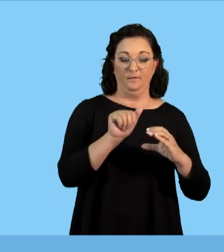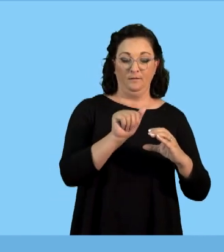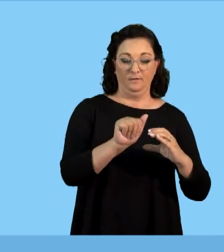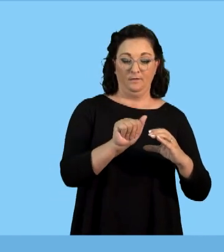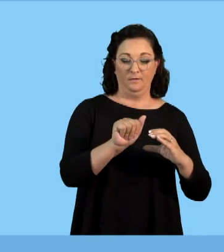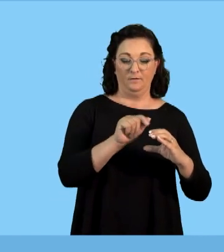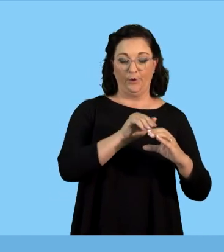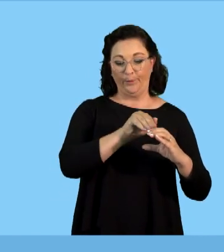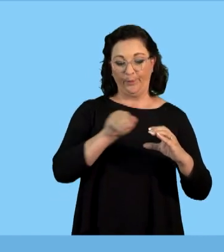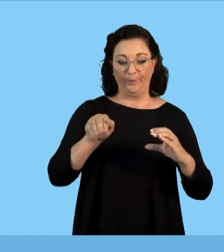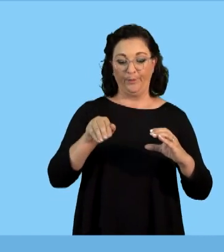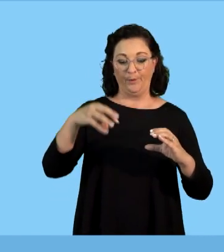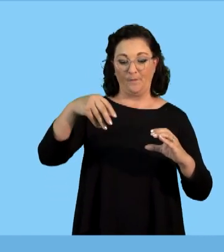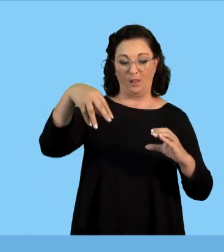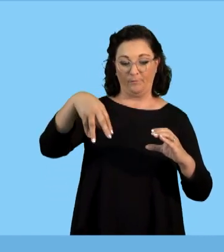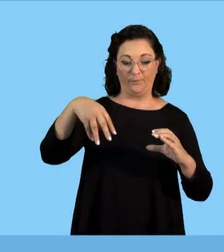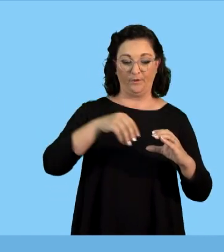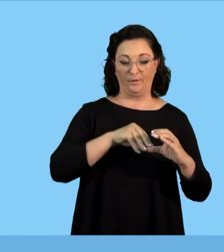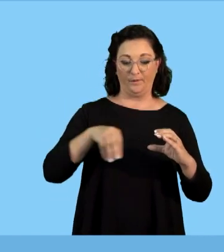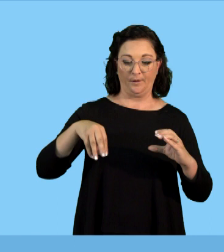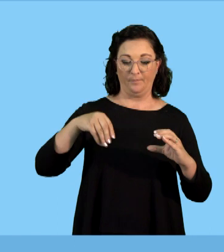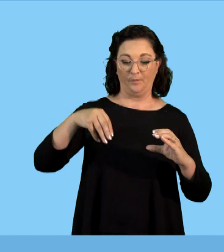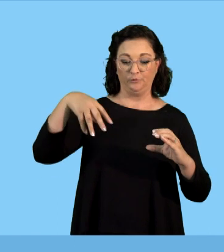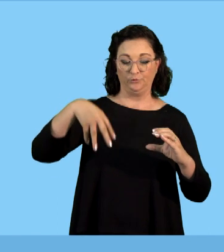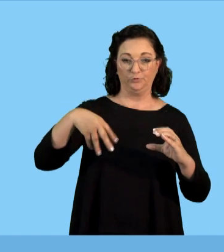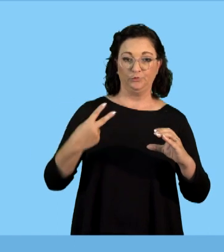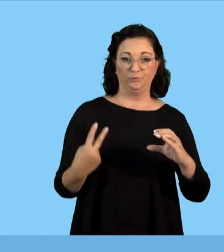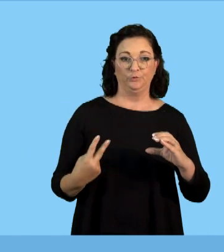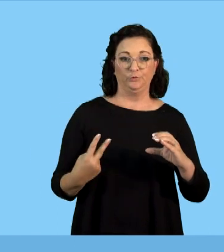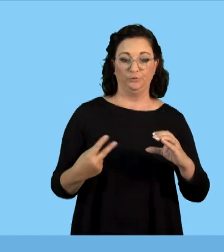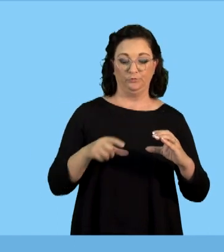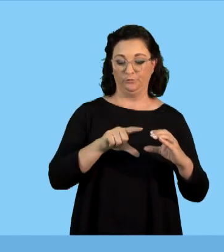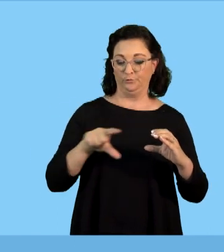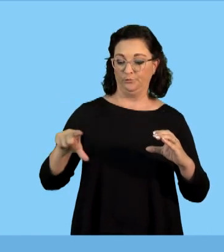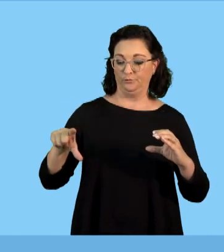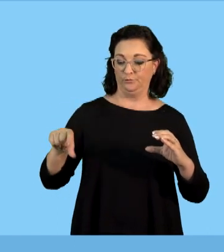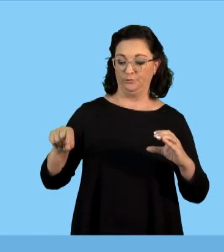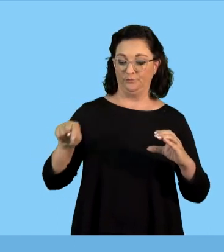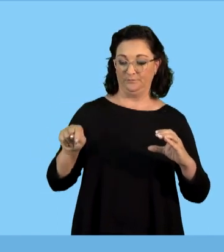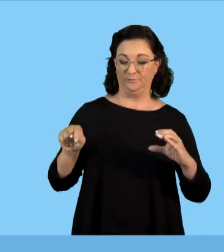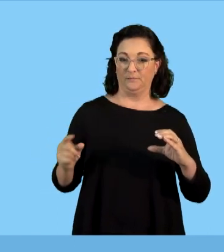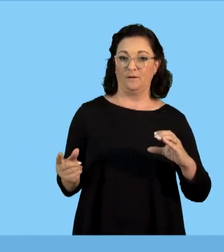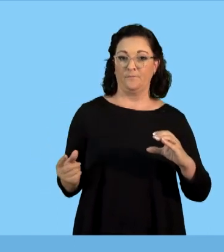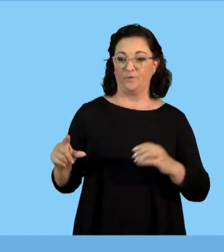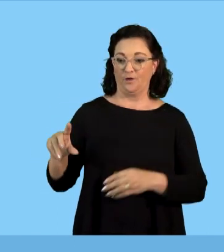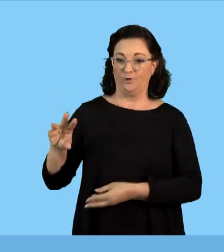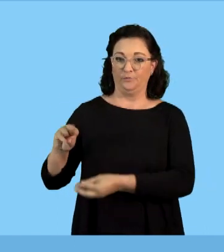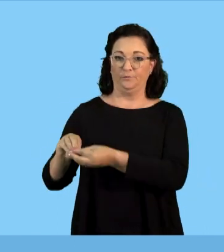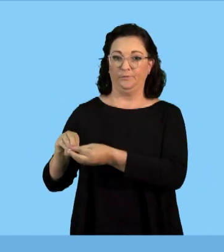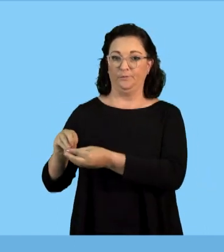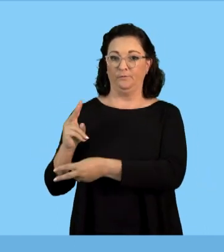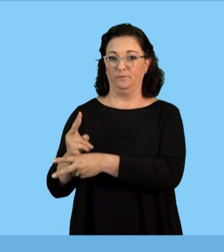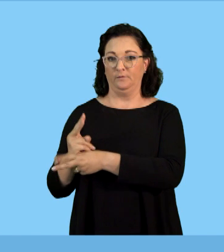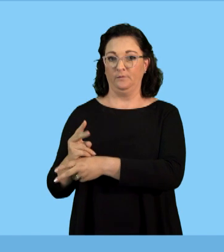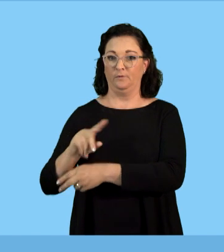A4. Now, after the two currents have passed through bulb number 1 and bulb number 2, they will add up together here and pass